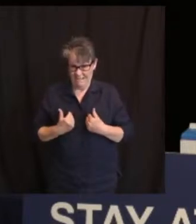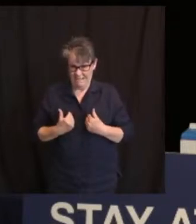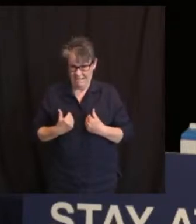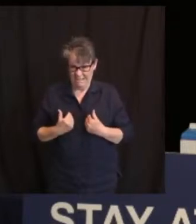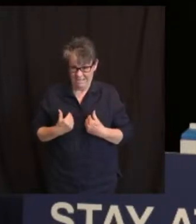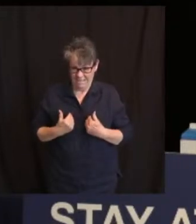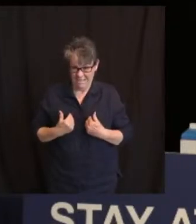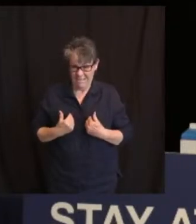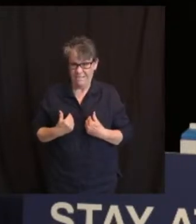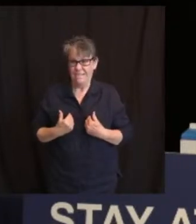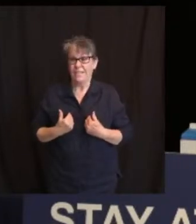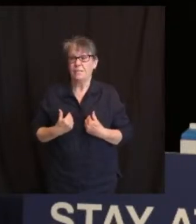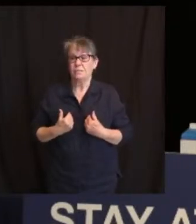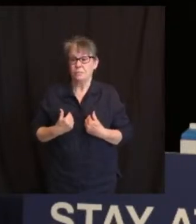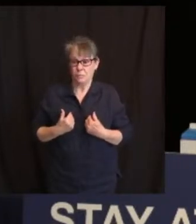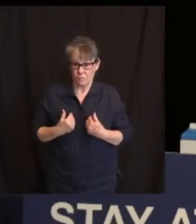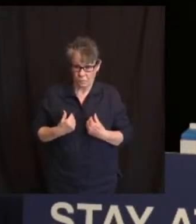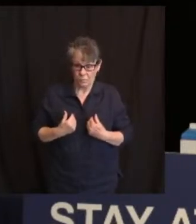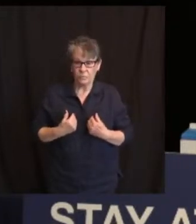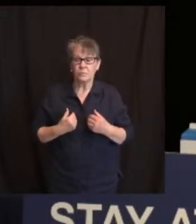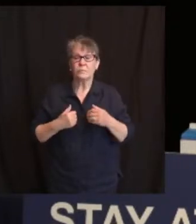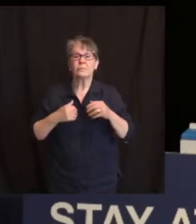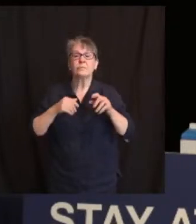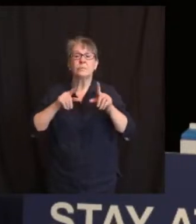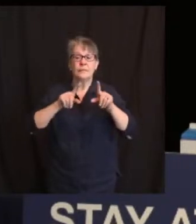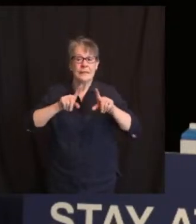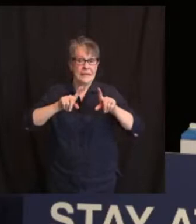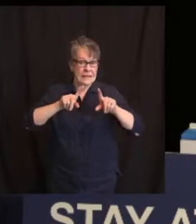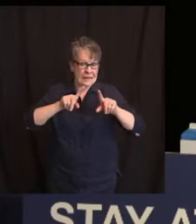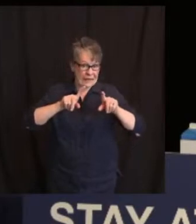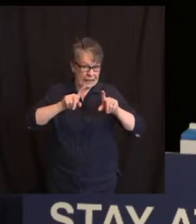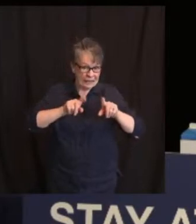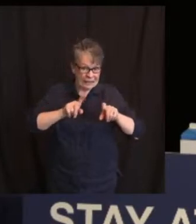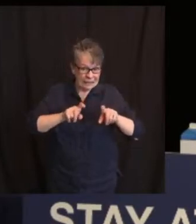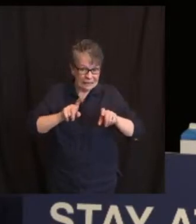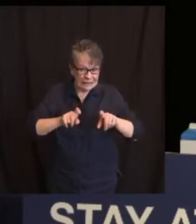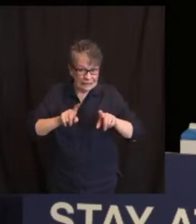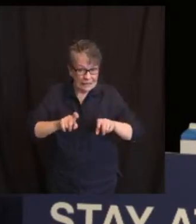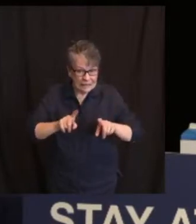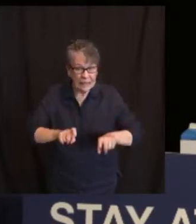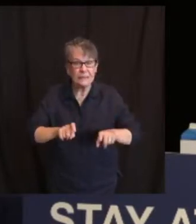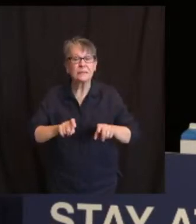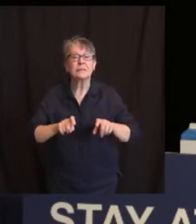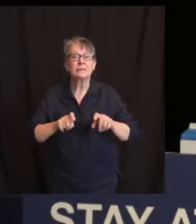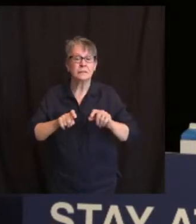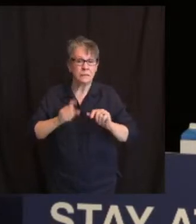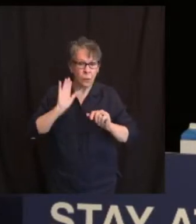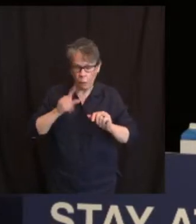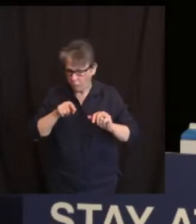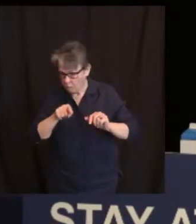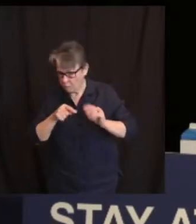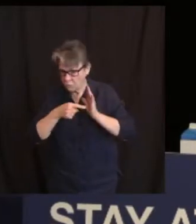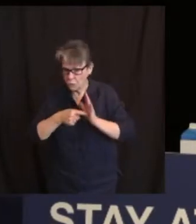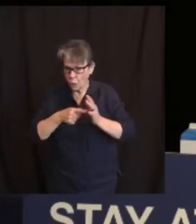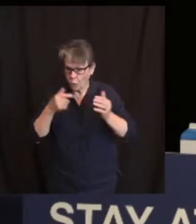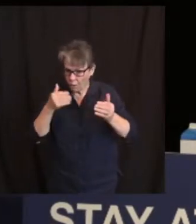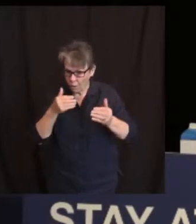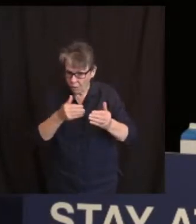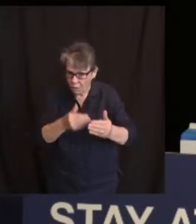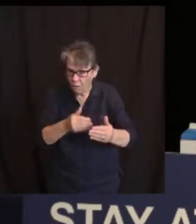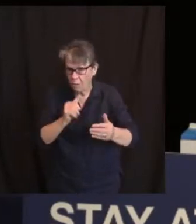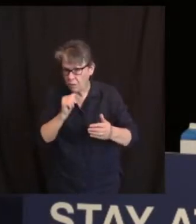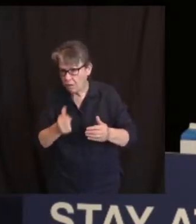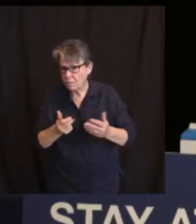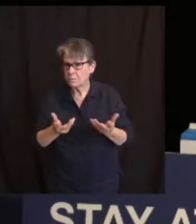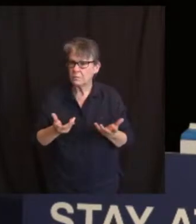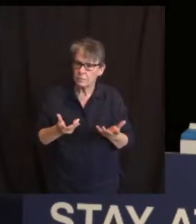is, in general, they tend not to be as specific, and sensitive, meaning they're less likely to pick up that if somebody has